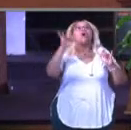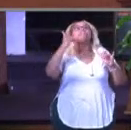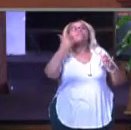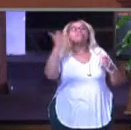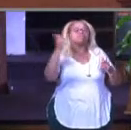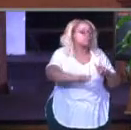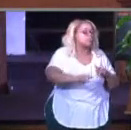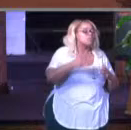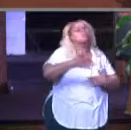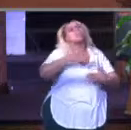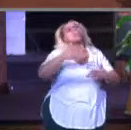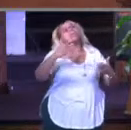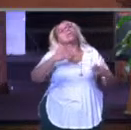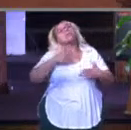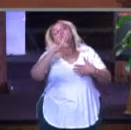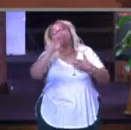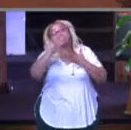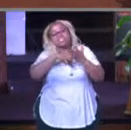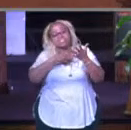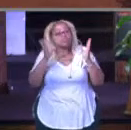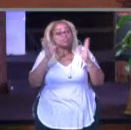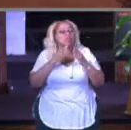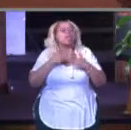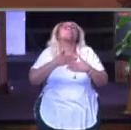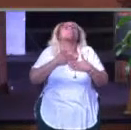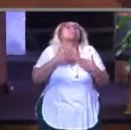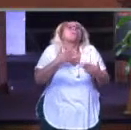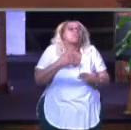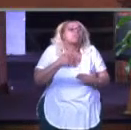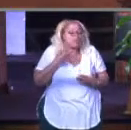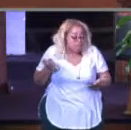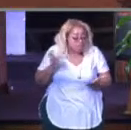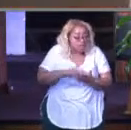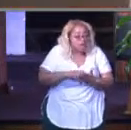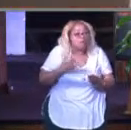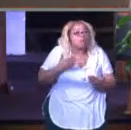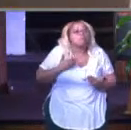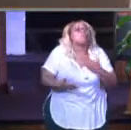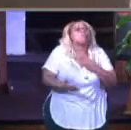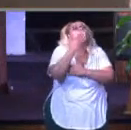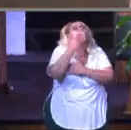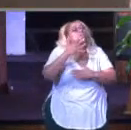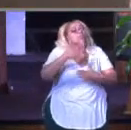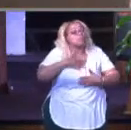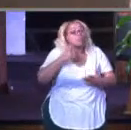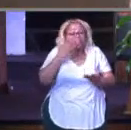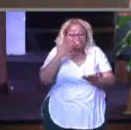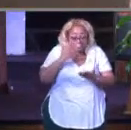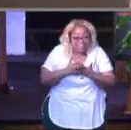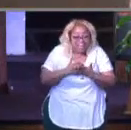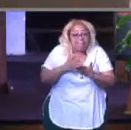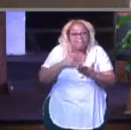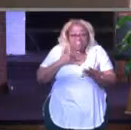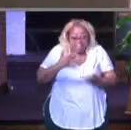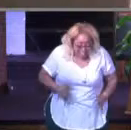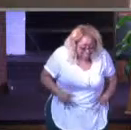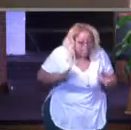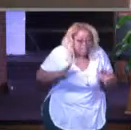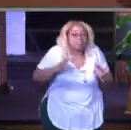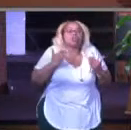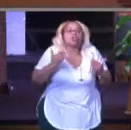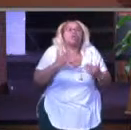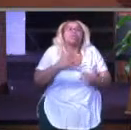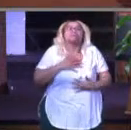off the phone and breathe. We can reschedule the meeting and breathe. We can get up in the morning and breathe. We can stop when we feel ourselves getting anxious